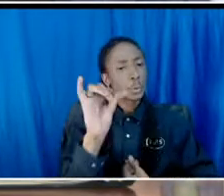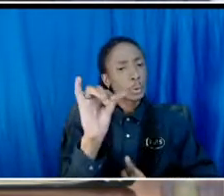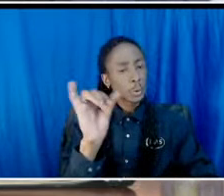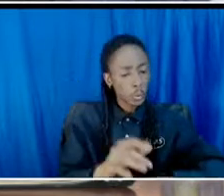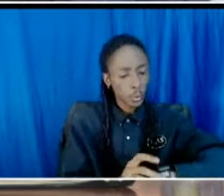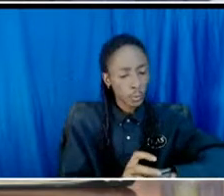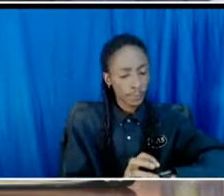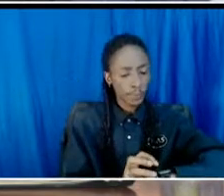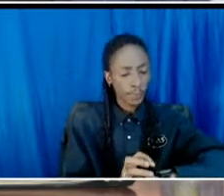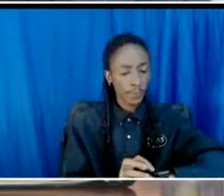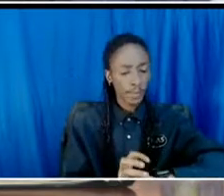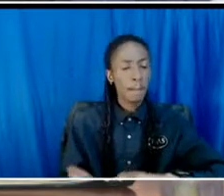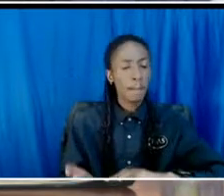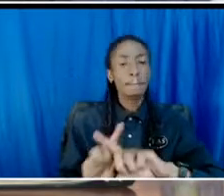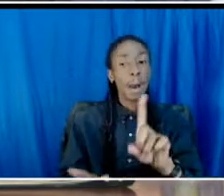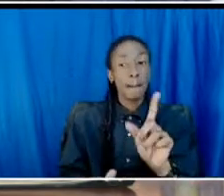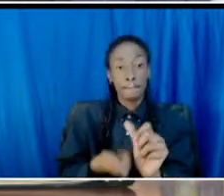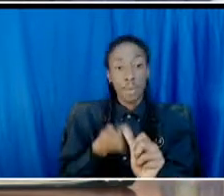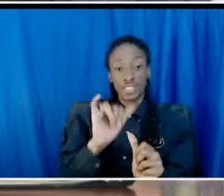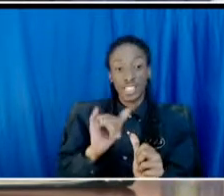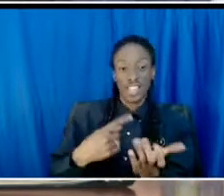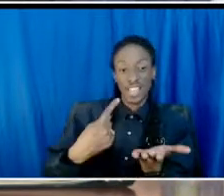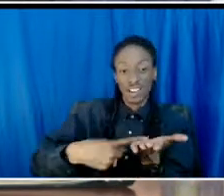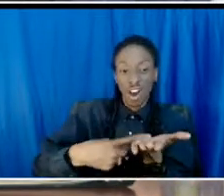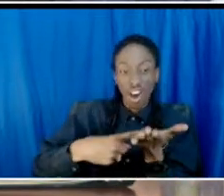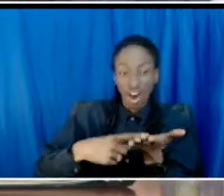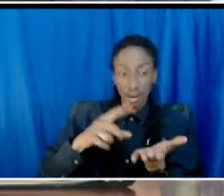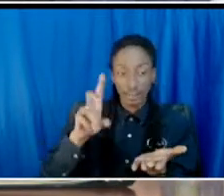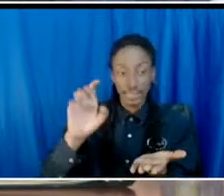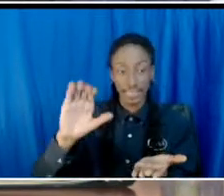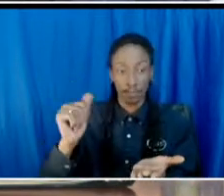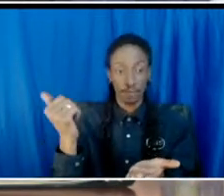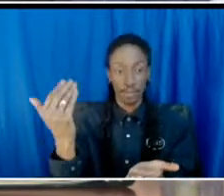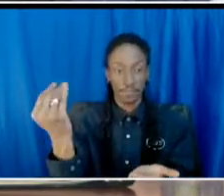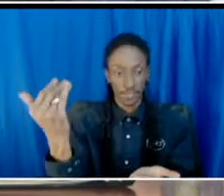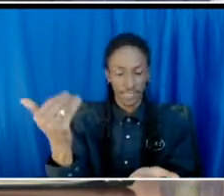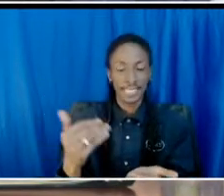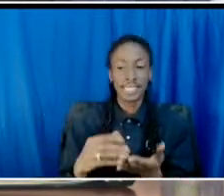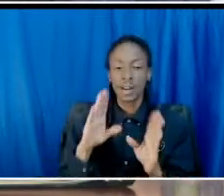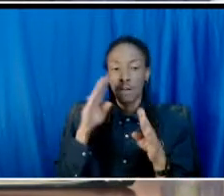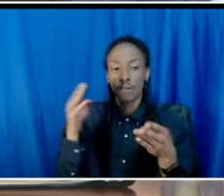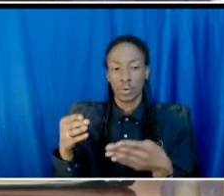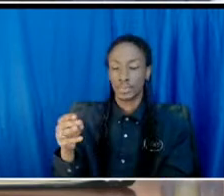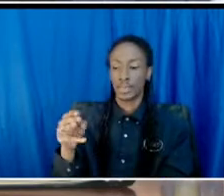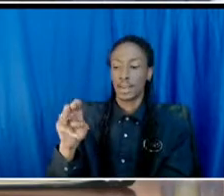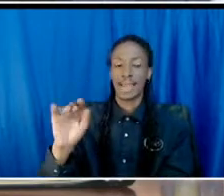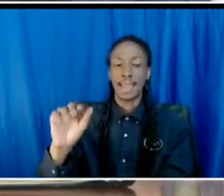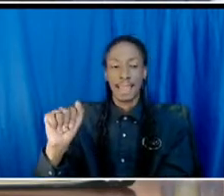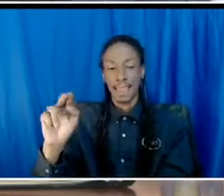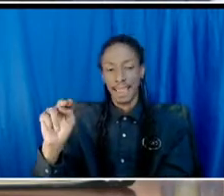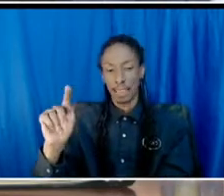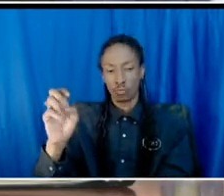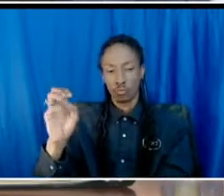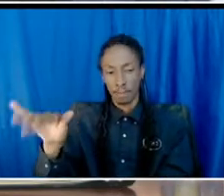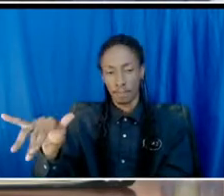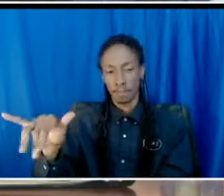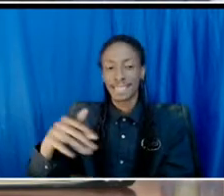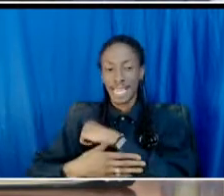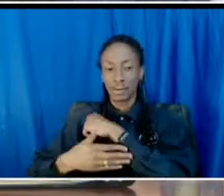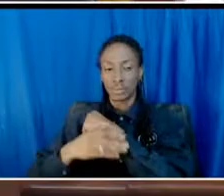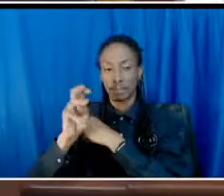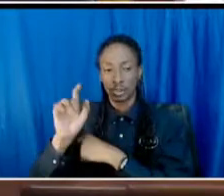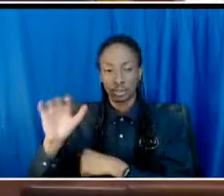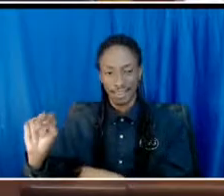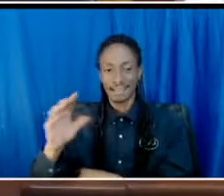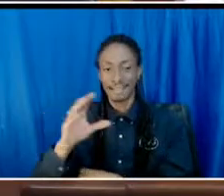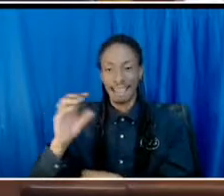that conversation on December 15th focused on Antrim County, Michigan, and the ASOG report.